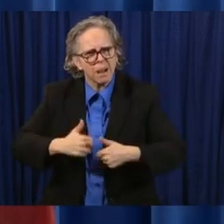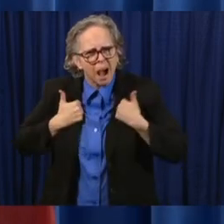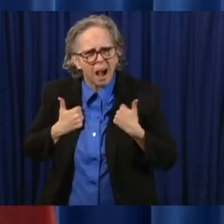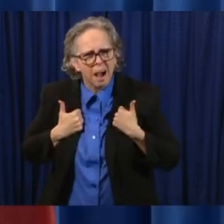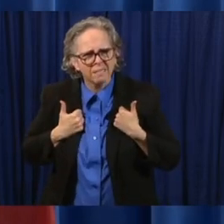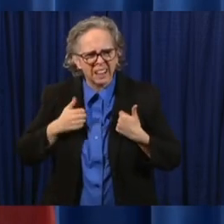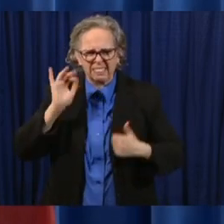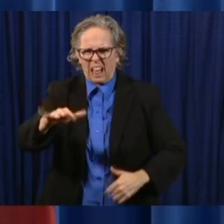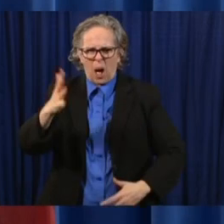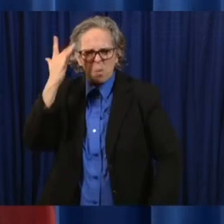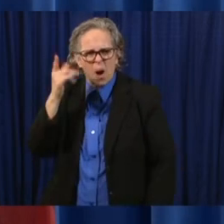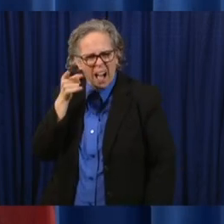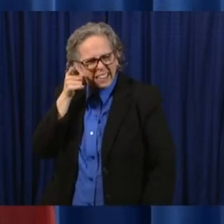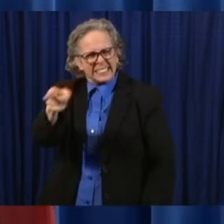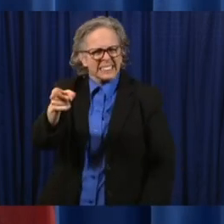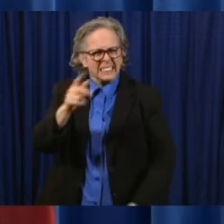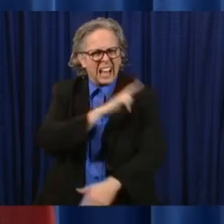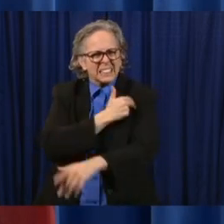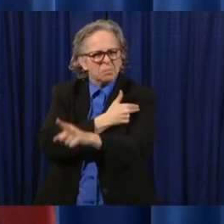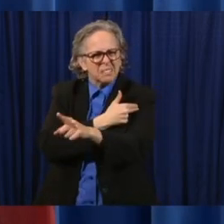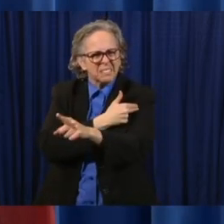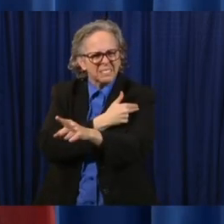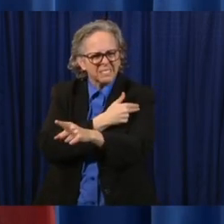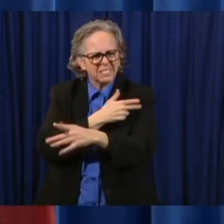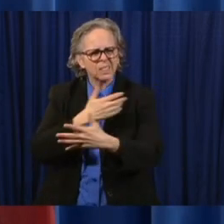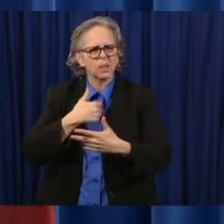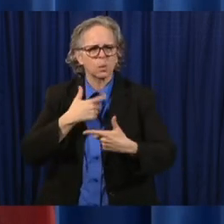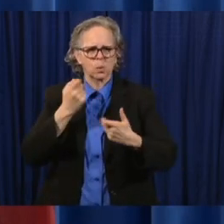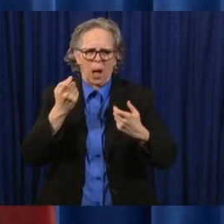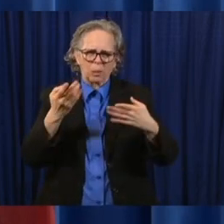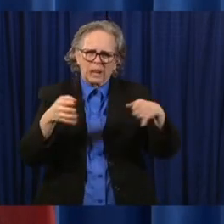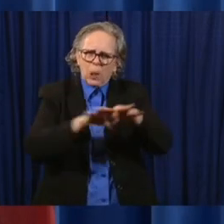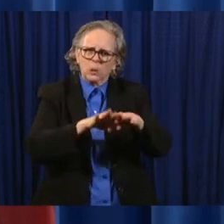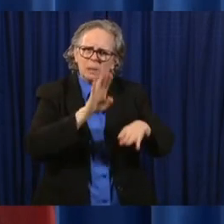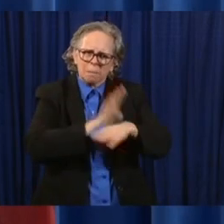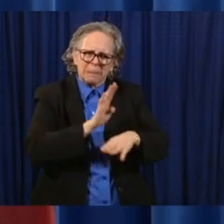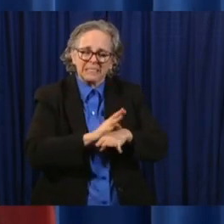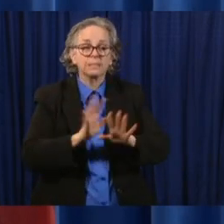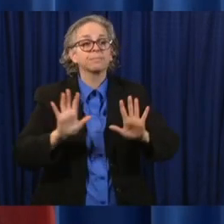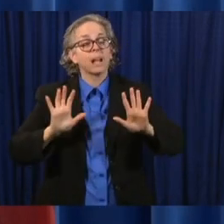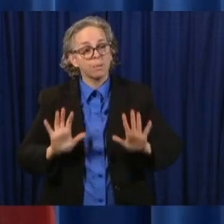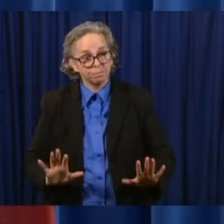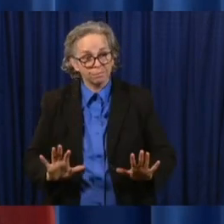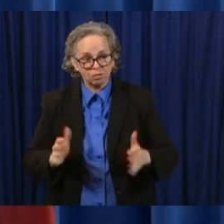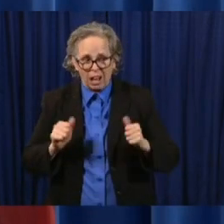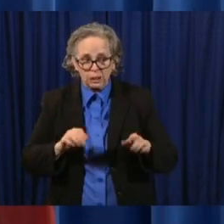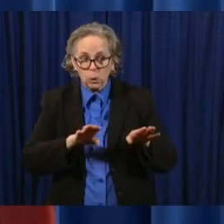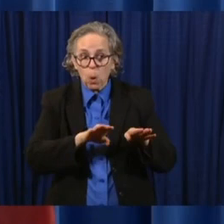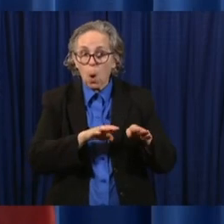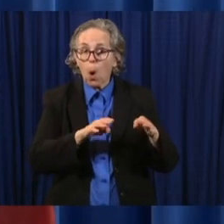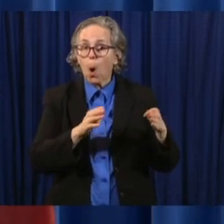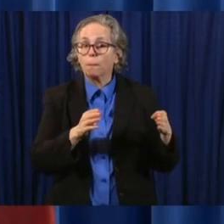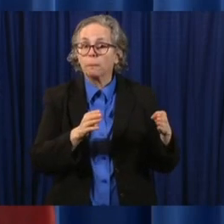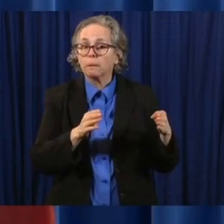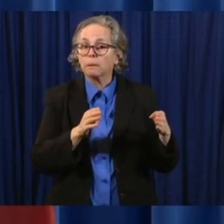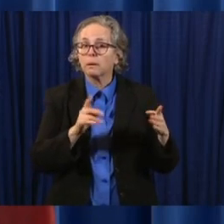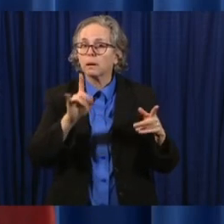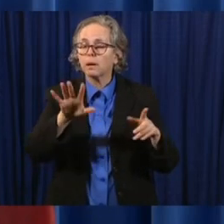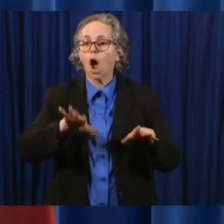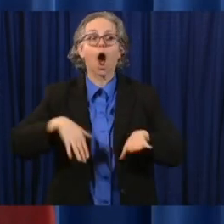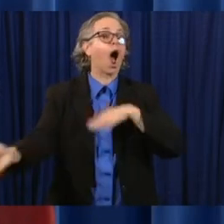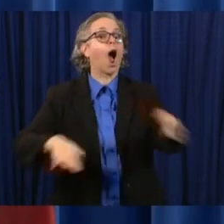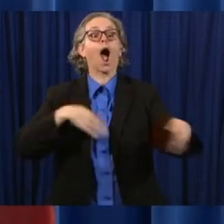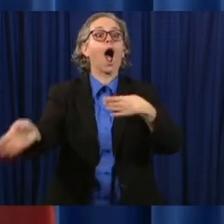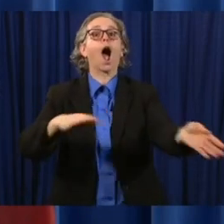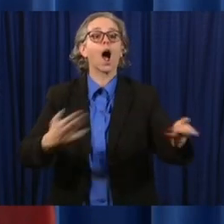know, this has been done. We are now in the process of trying to figure out, you know, how we can open back up, which businesses